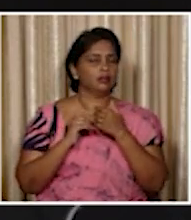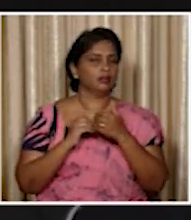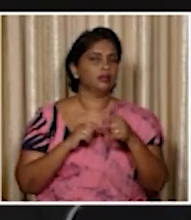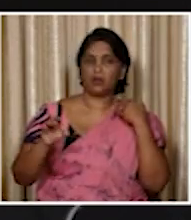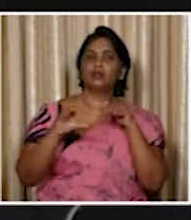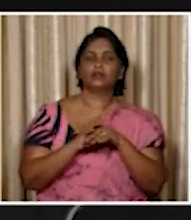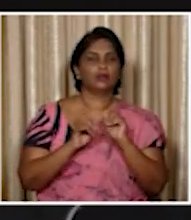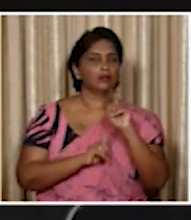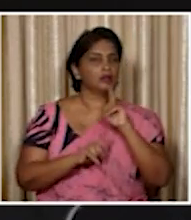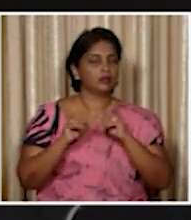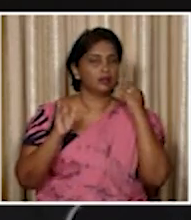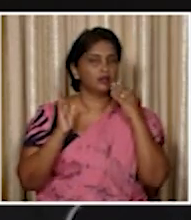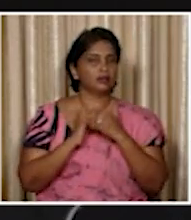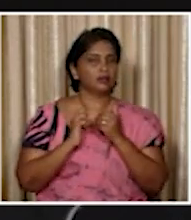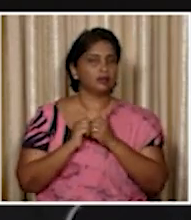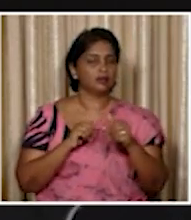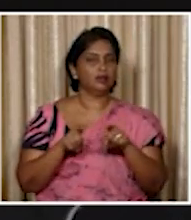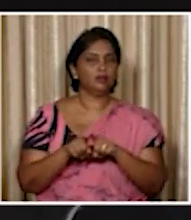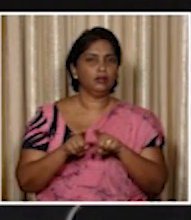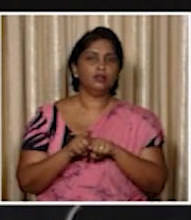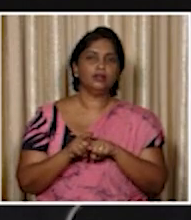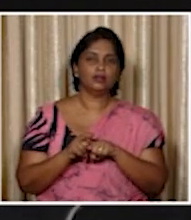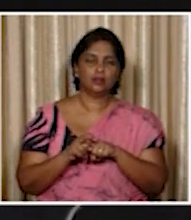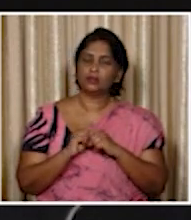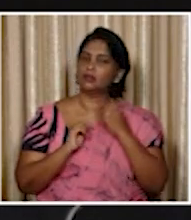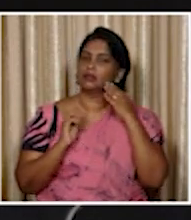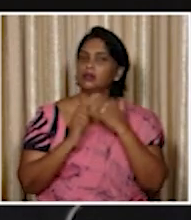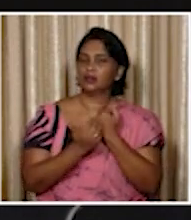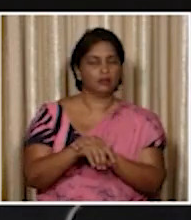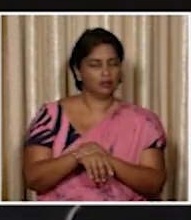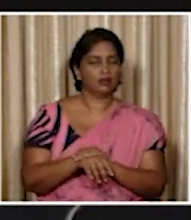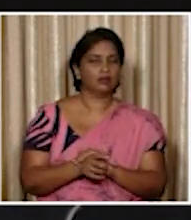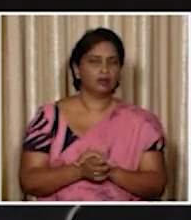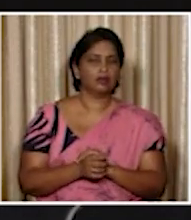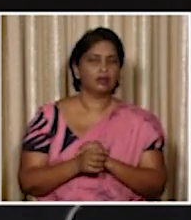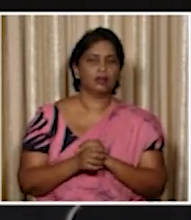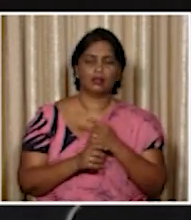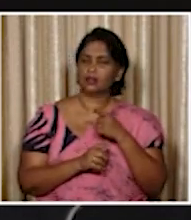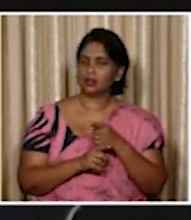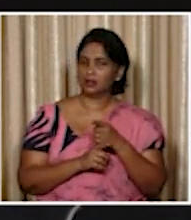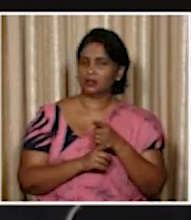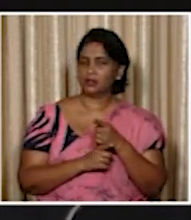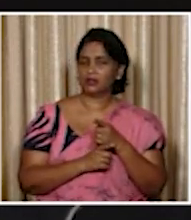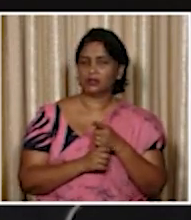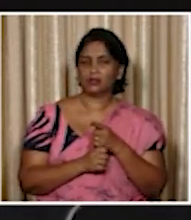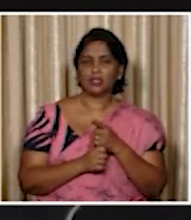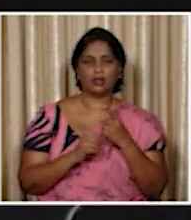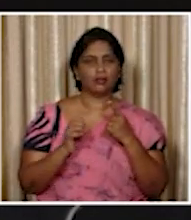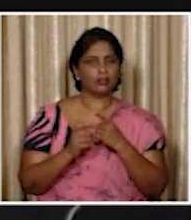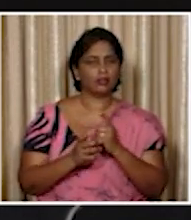of Parliament, thinking that Speaker Lenthal, who was presiding, would not object to the conduct of the